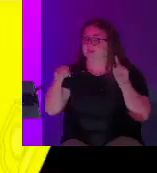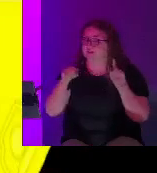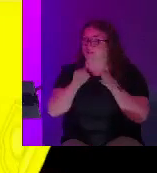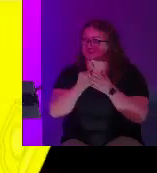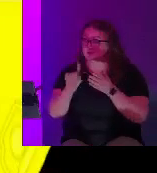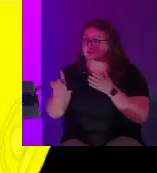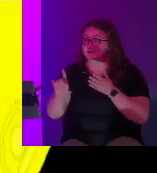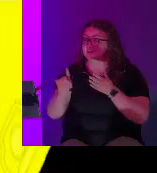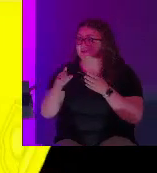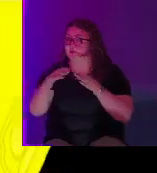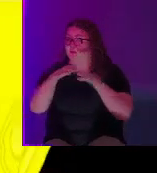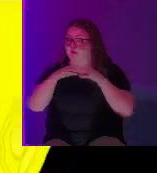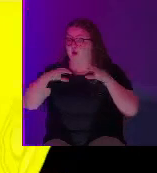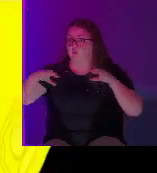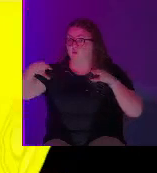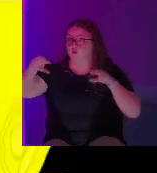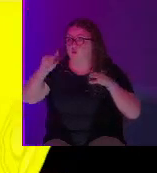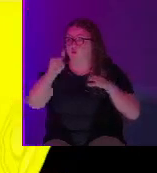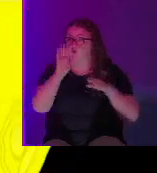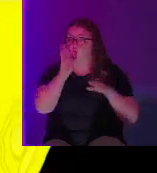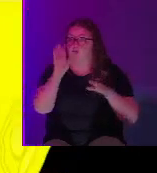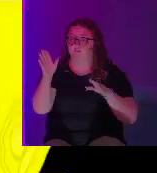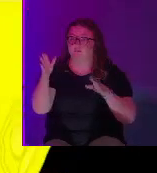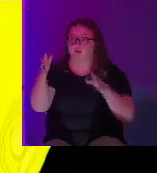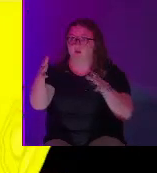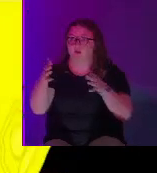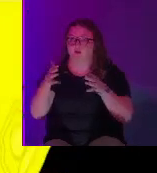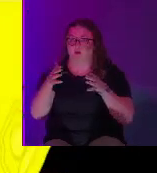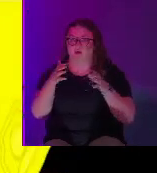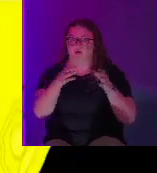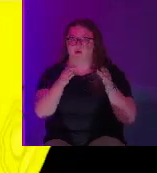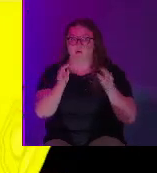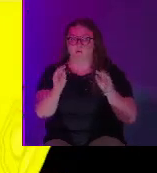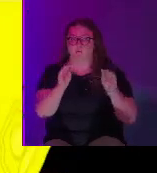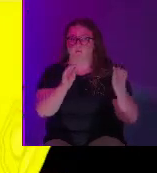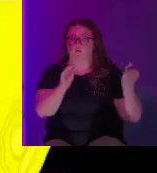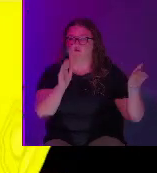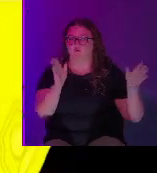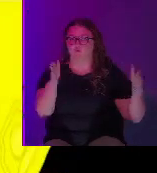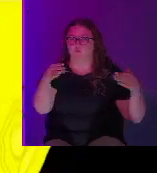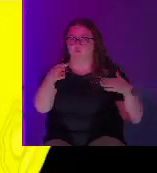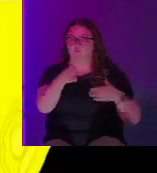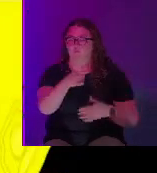will be taken out, moved into the fellowship room. The